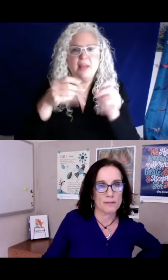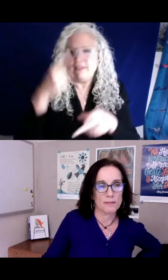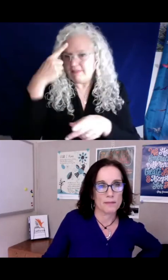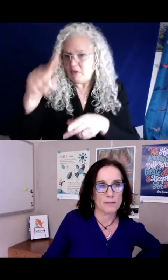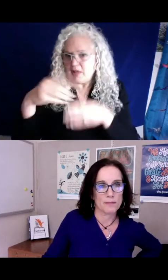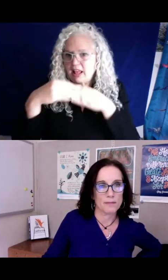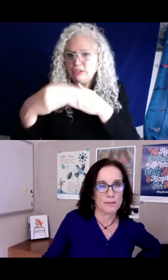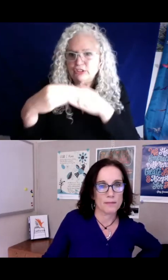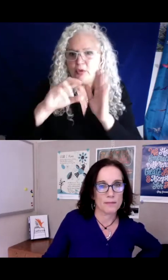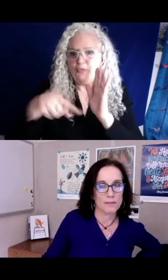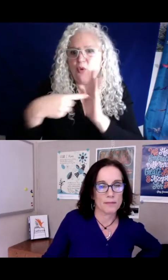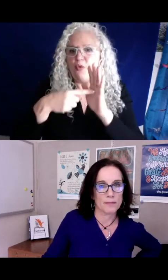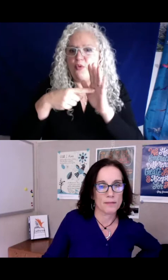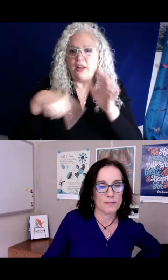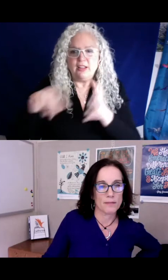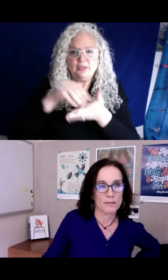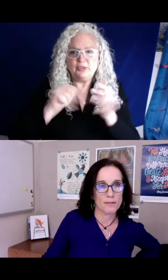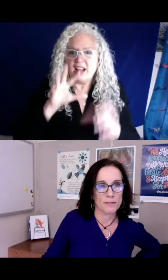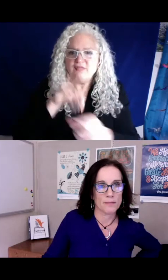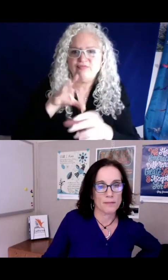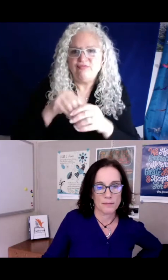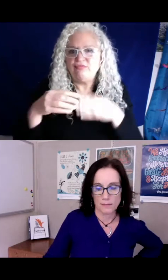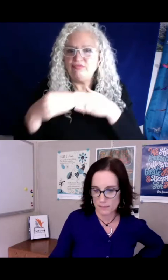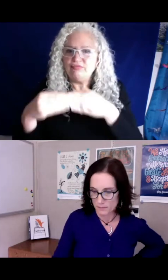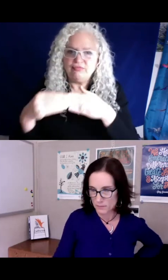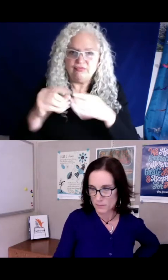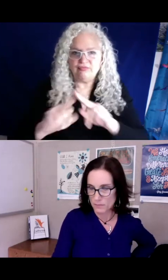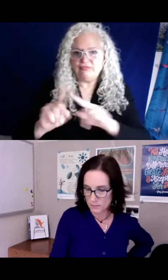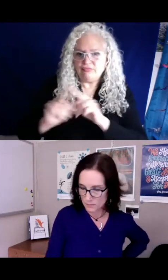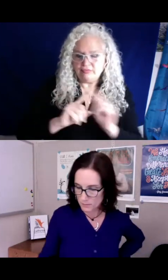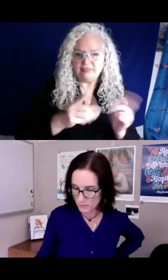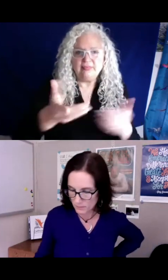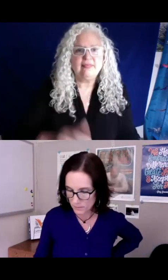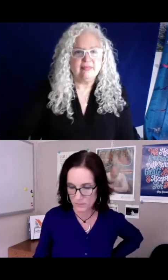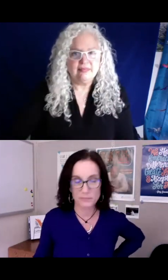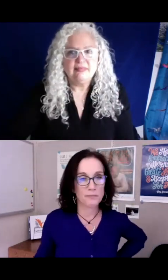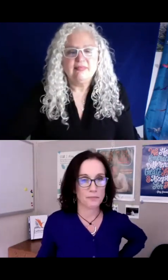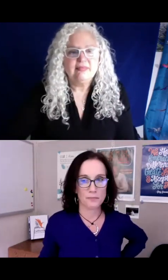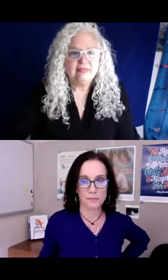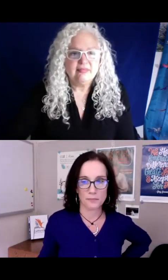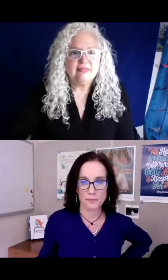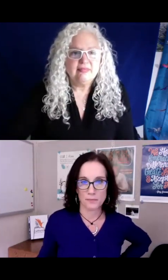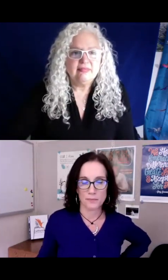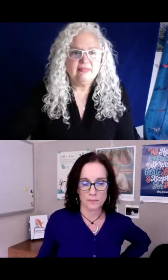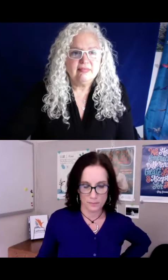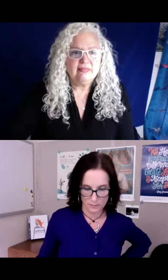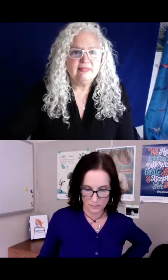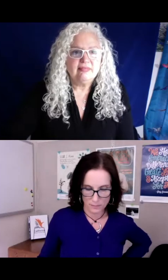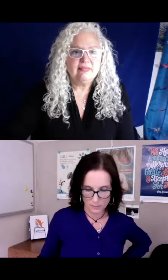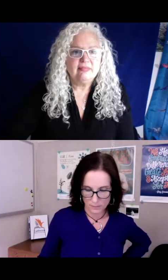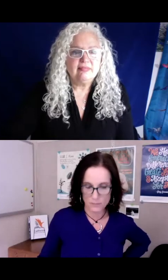Now, there are plenty of opportunities for leadership roles that the students can be involved in when there's a critical